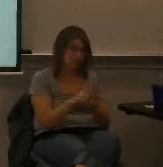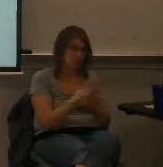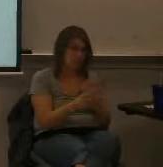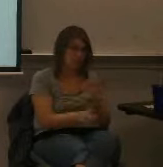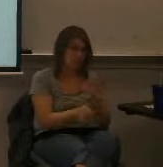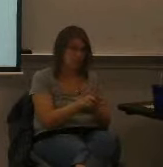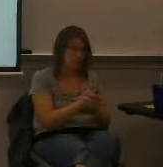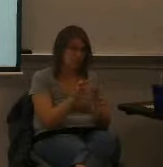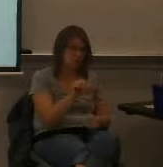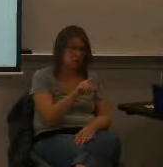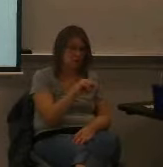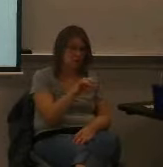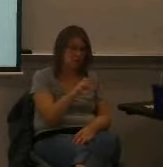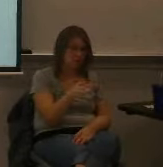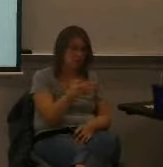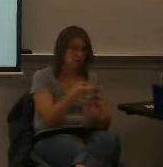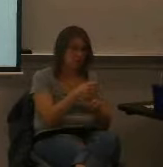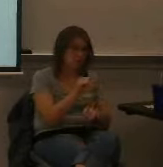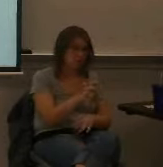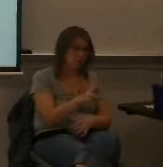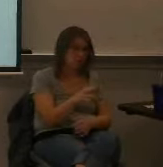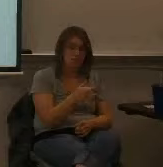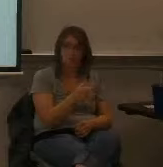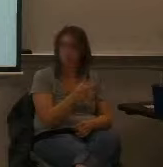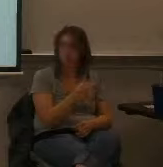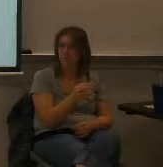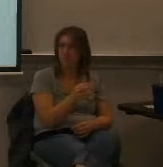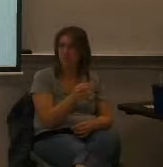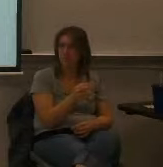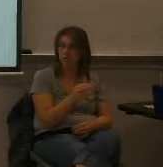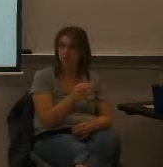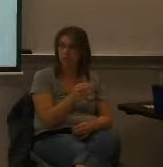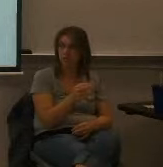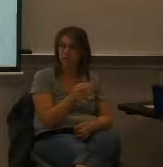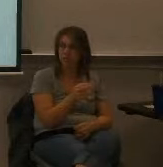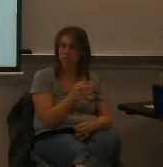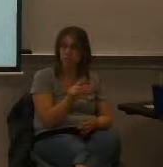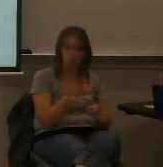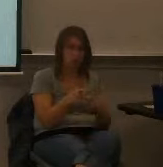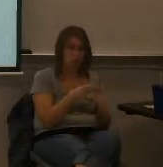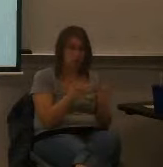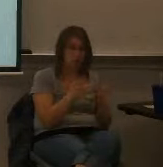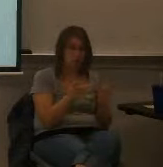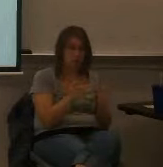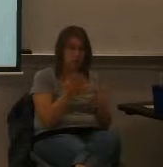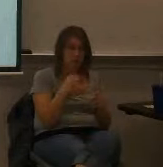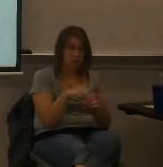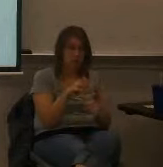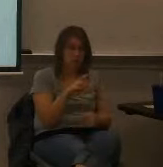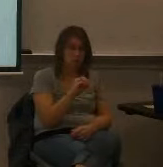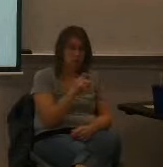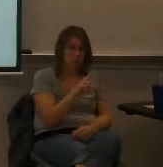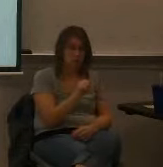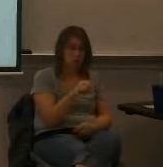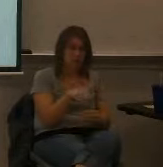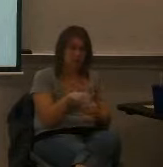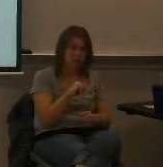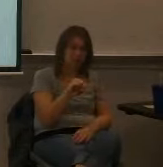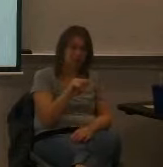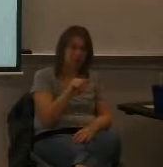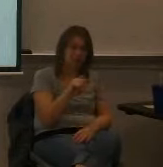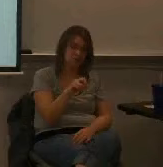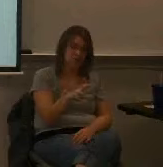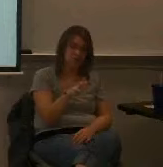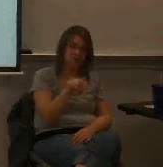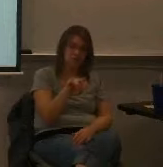just colonize them from the air. And the original place was in rocks in the intertidal zone, where